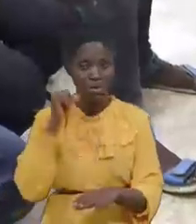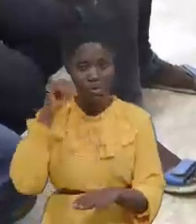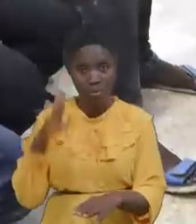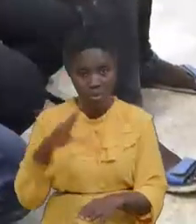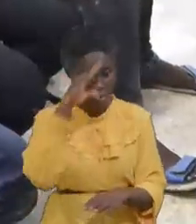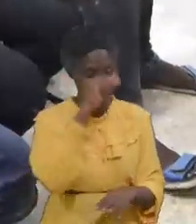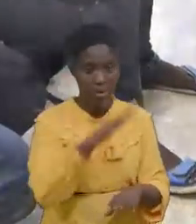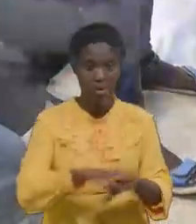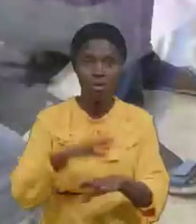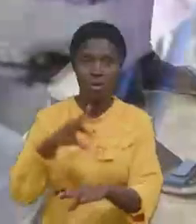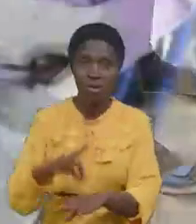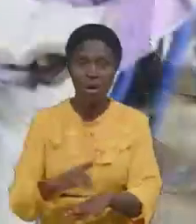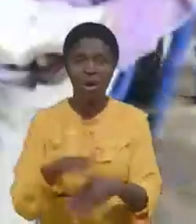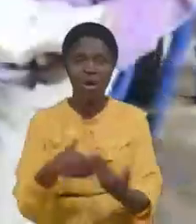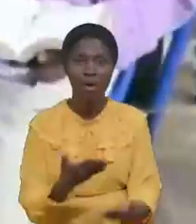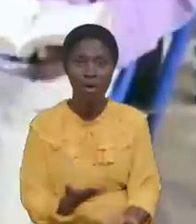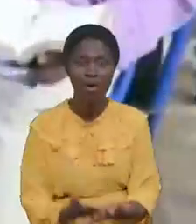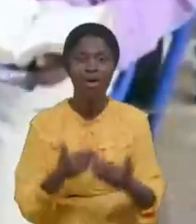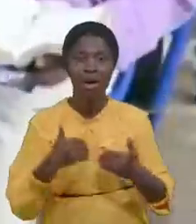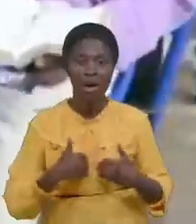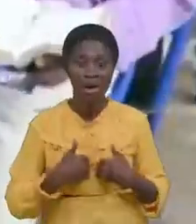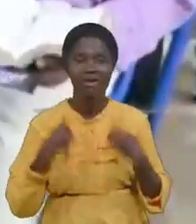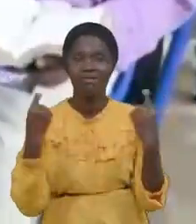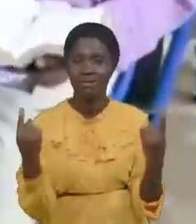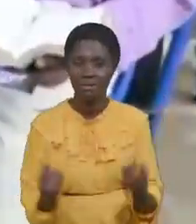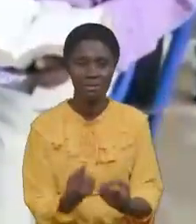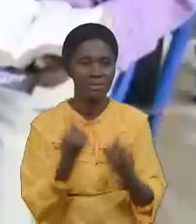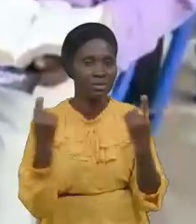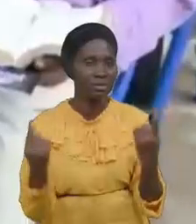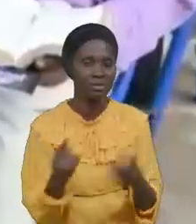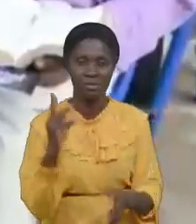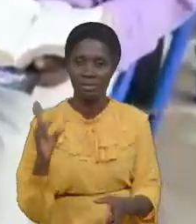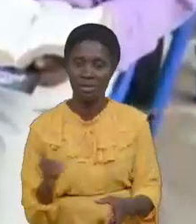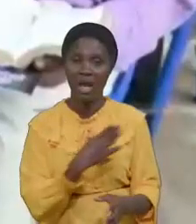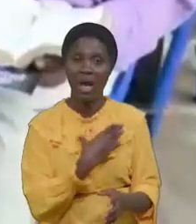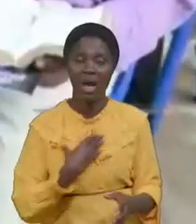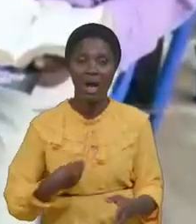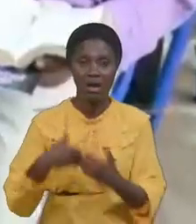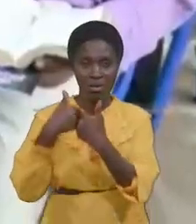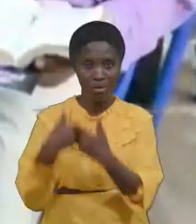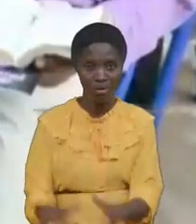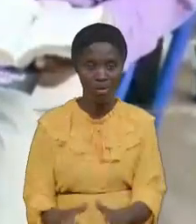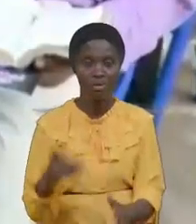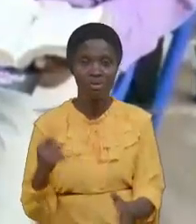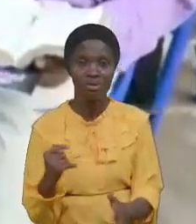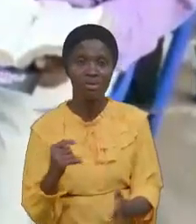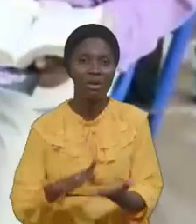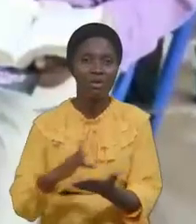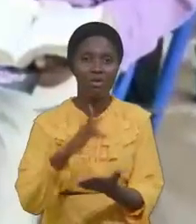earth, all have sinned and come short of the glory of